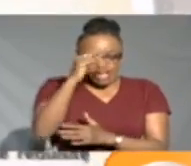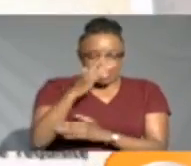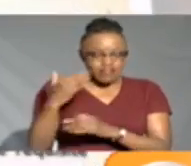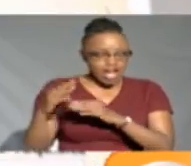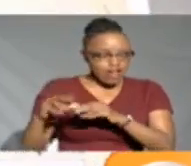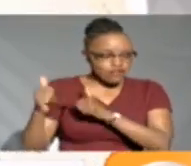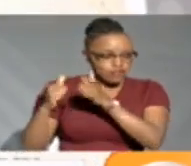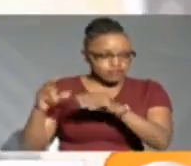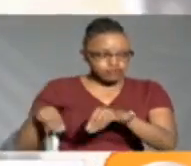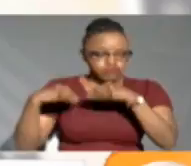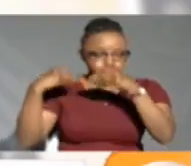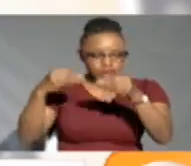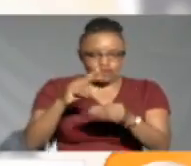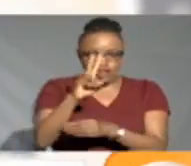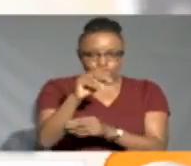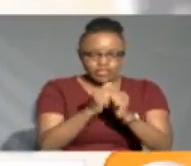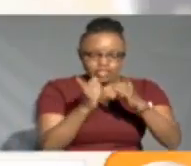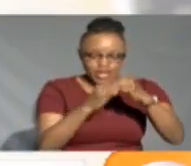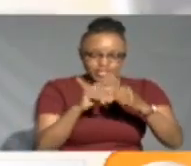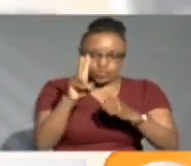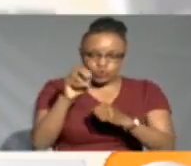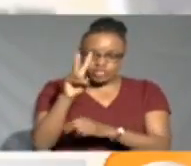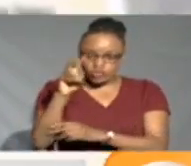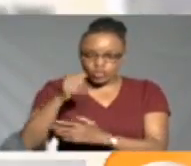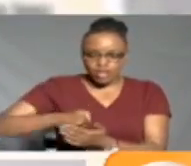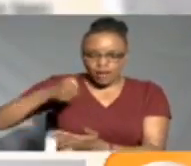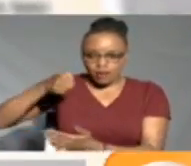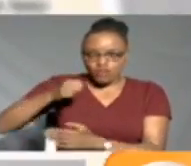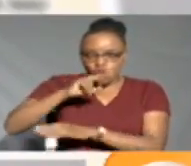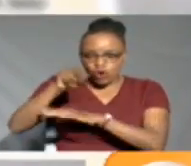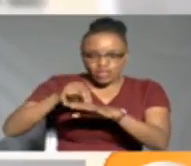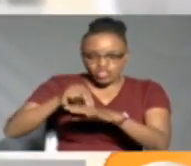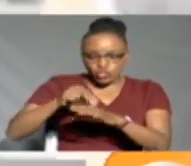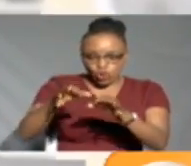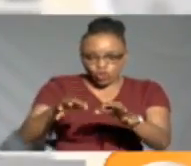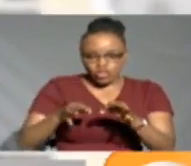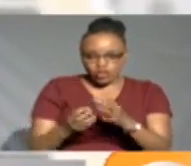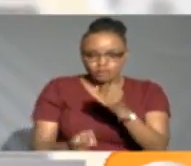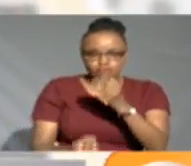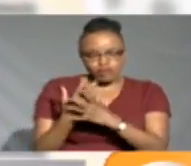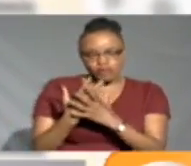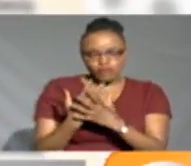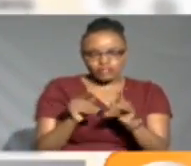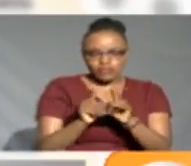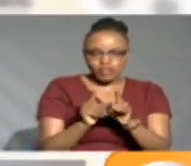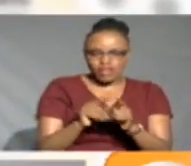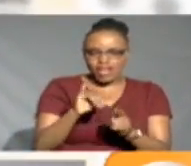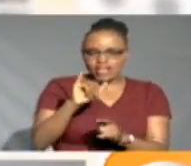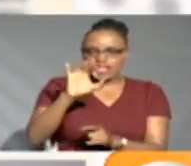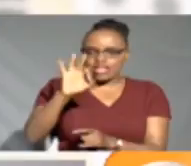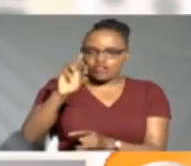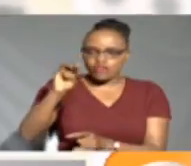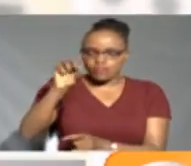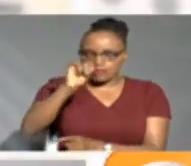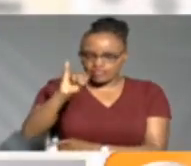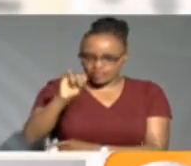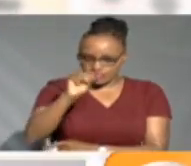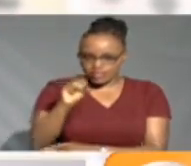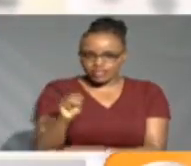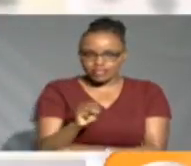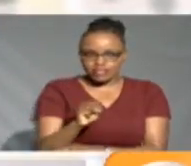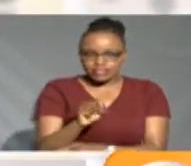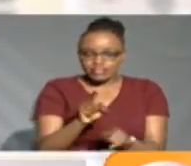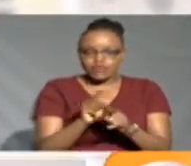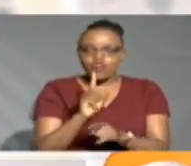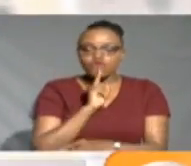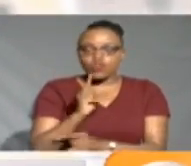submit their 2019-2020 budgets to the National Treasury for uploading in the Integrated Finance Management System, IFMIS, as